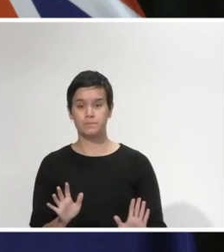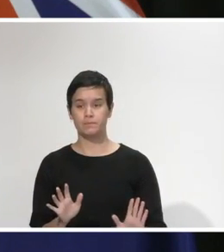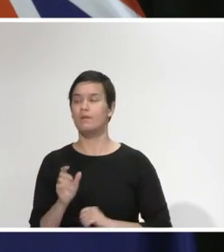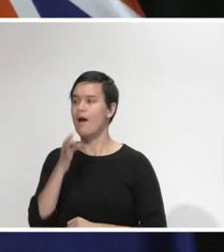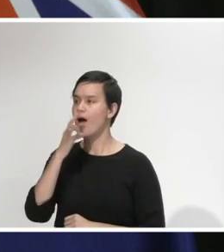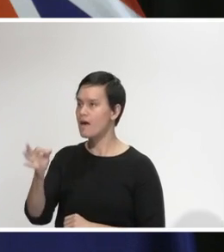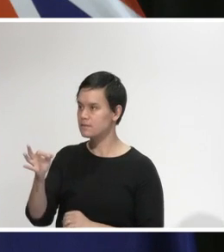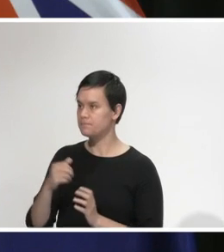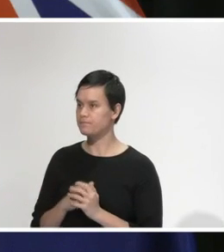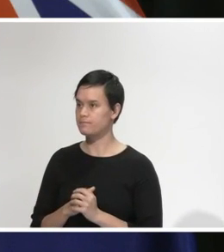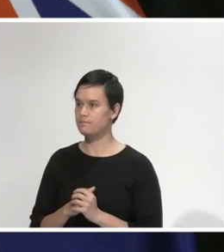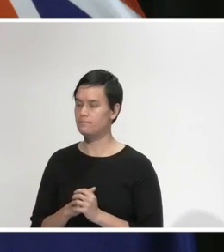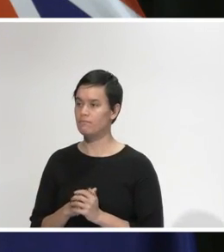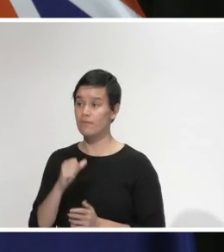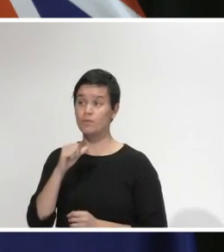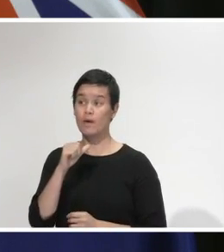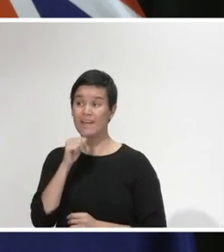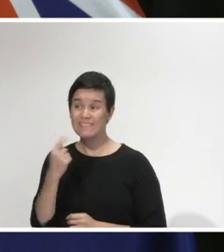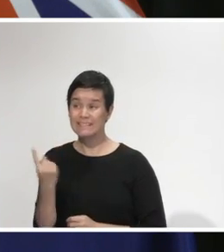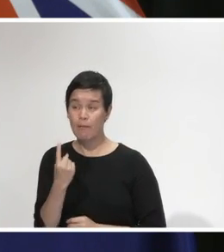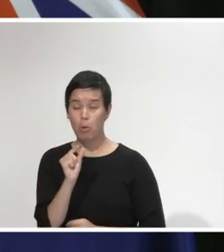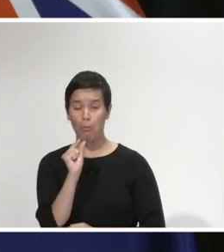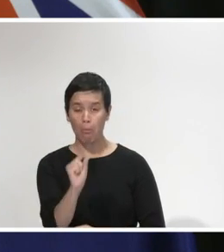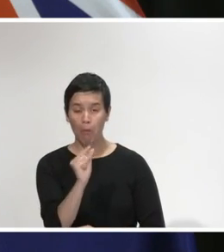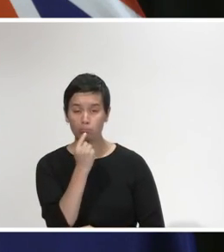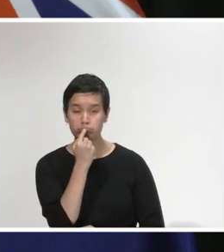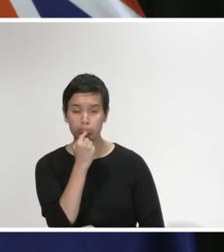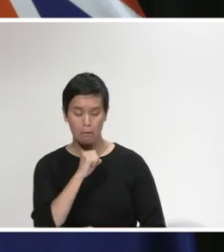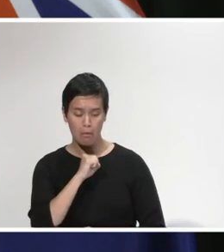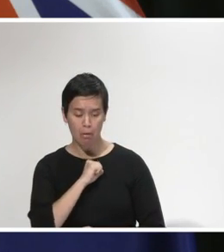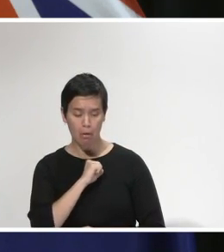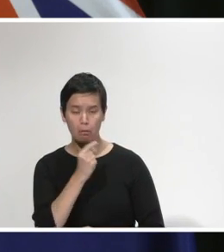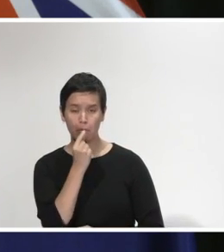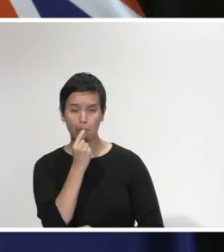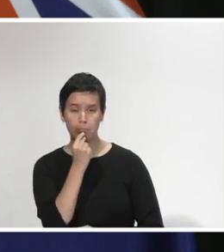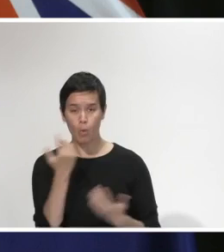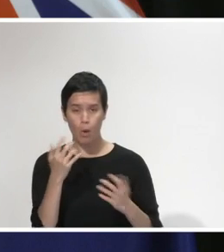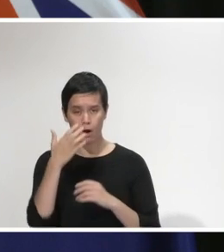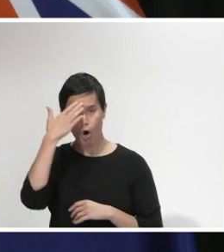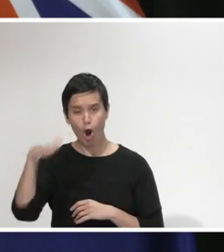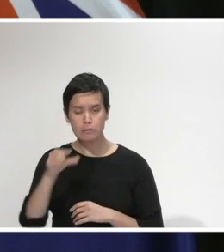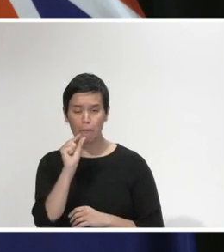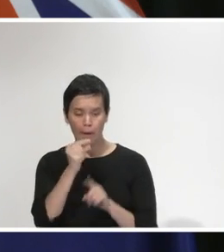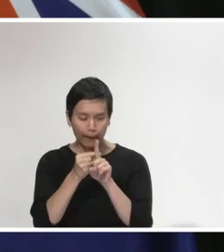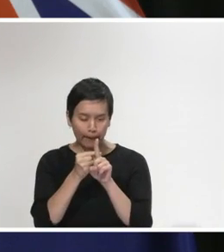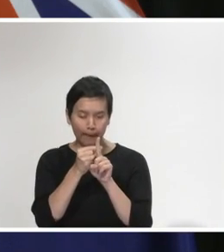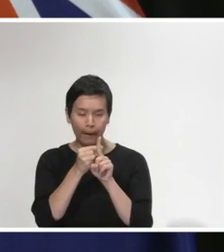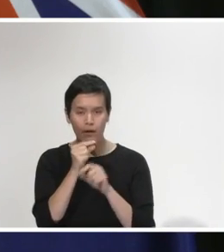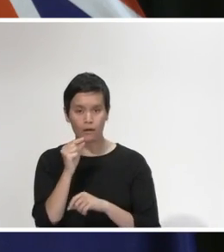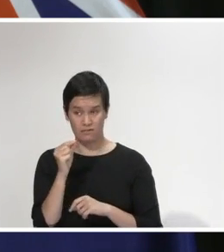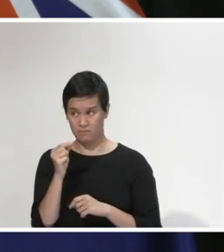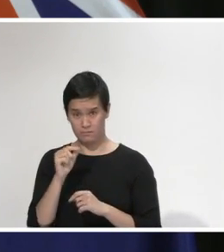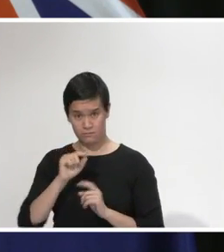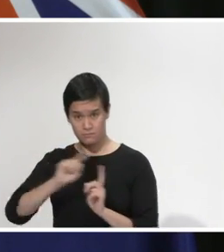people with very minor symptoms then to go and get tested? Well, if anyone's got symptoms that they think may